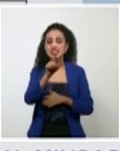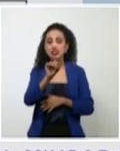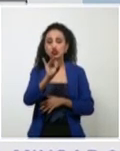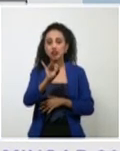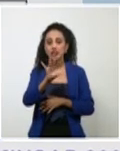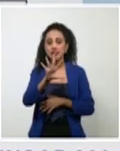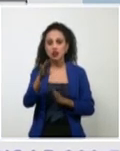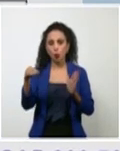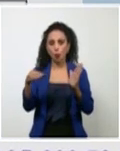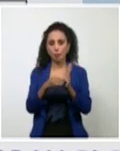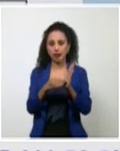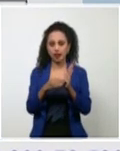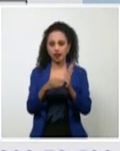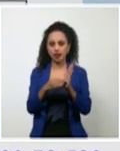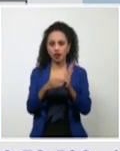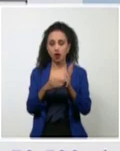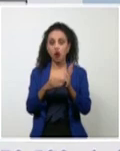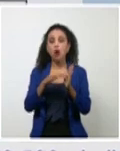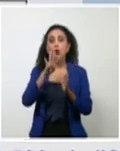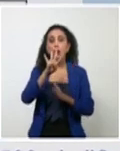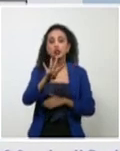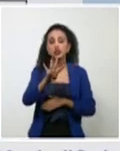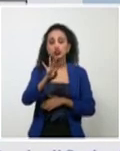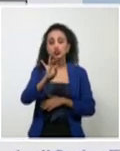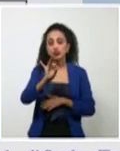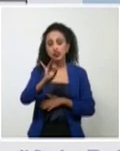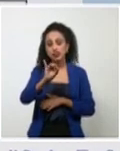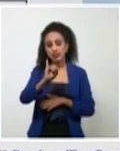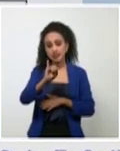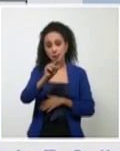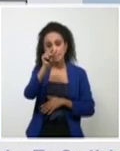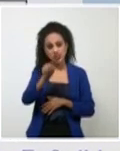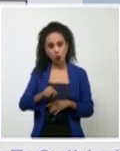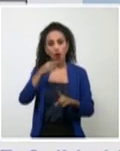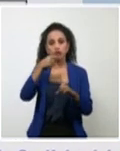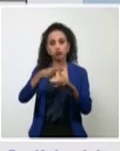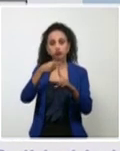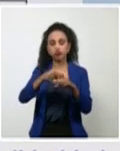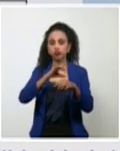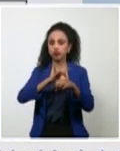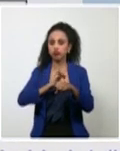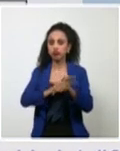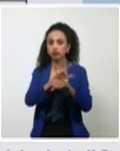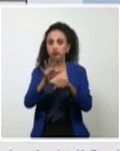and the world already has an accumulated of